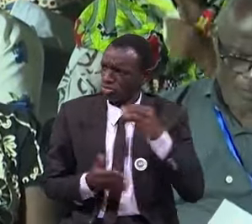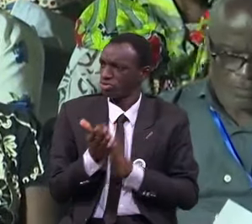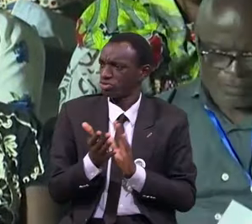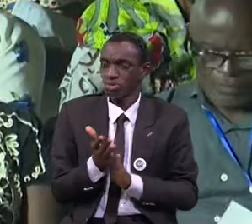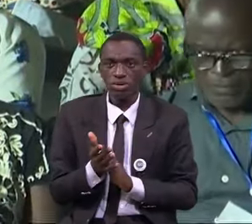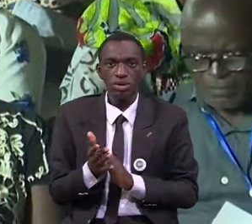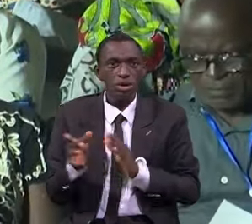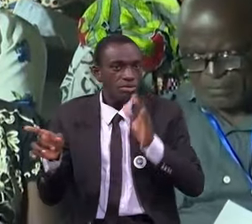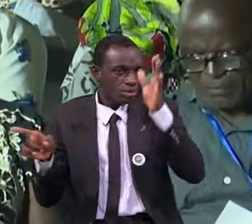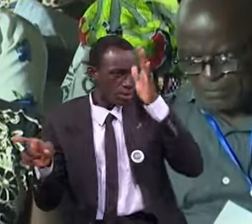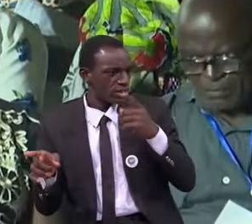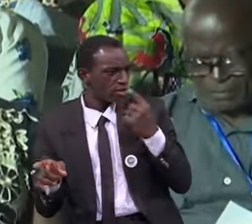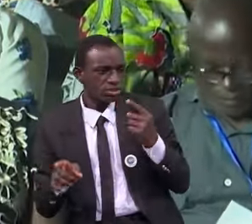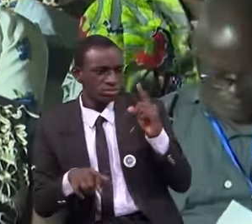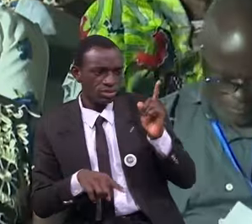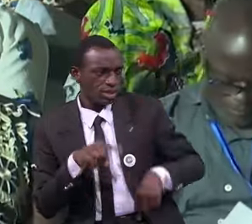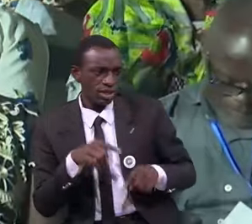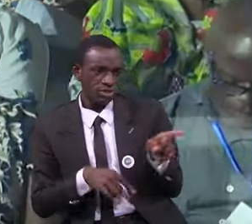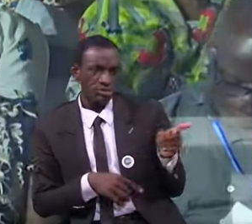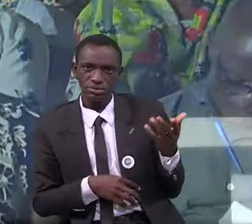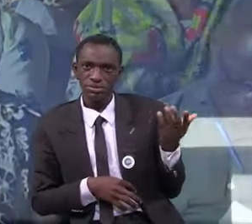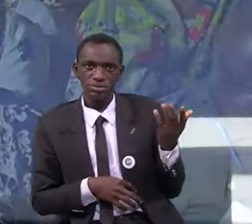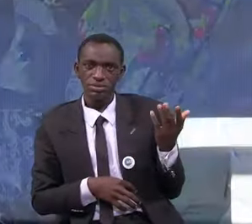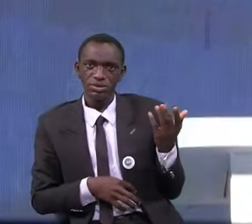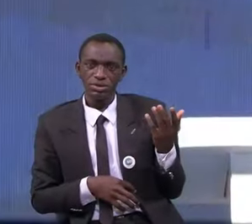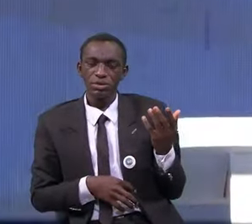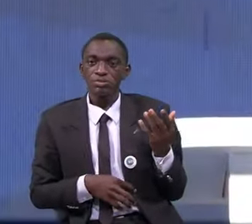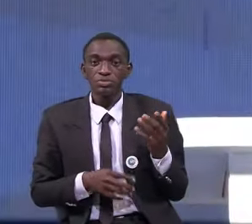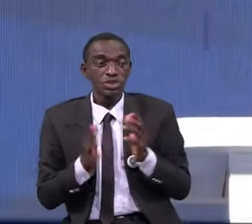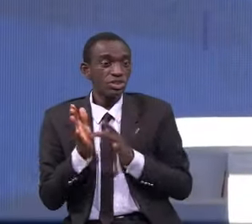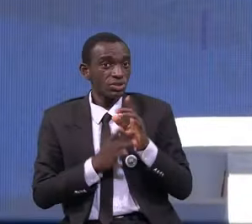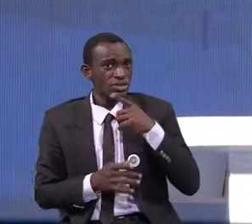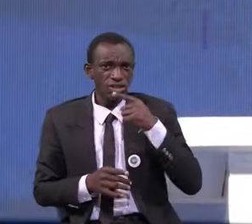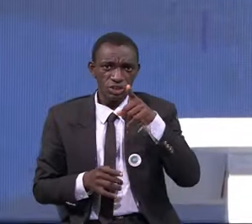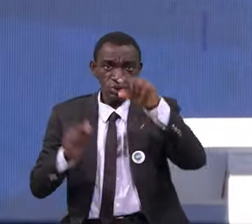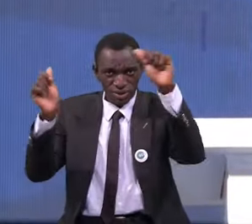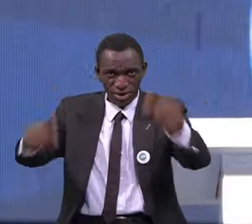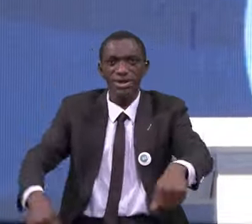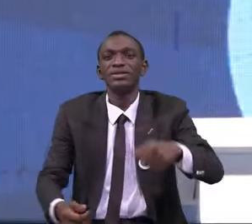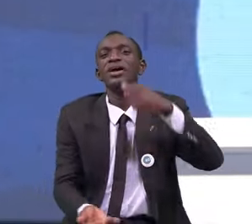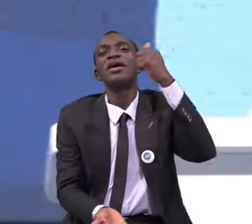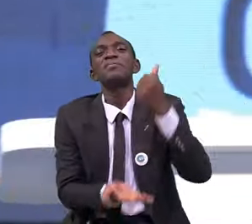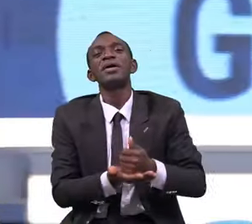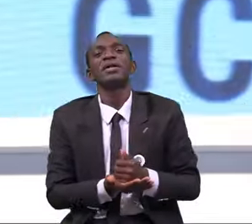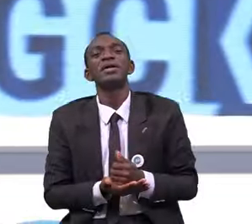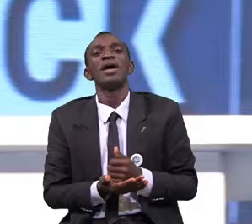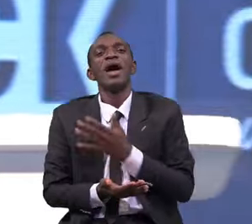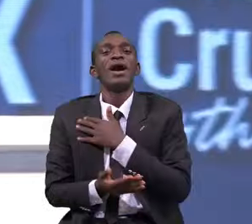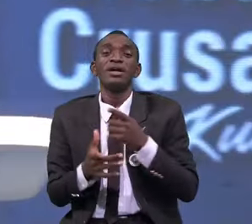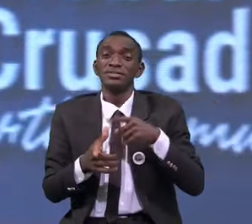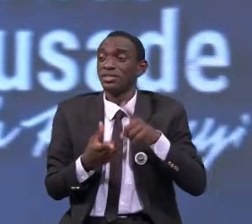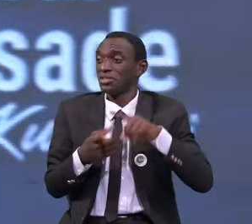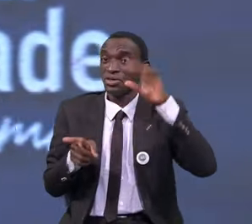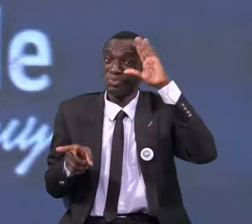you cannot. Jesus said, you can. And then he went